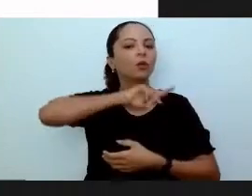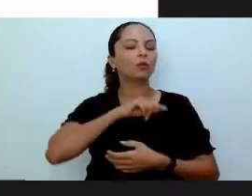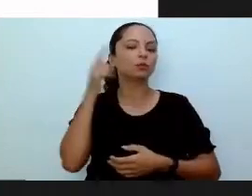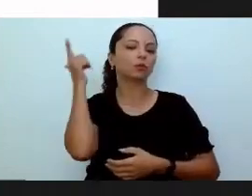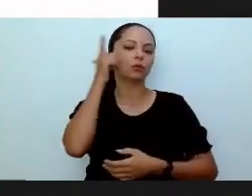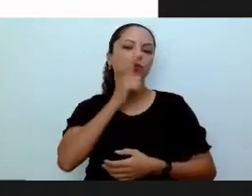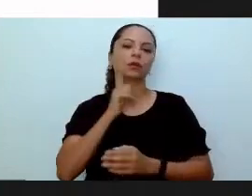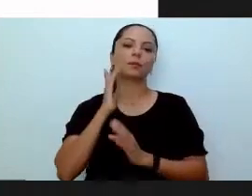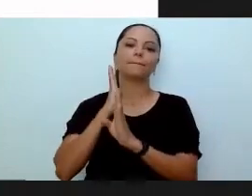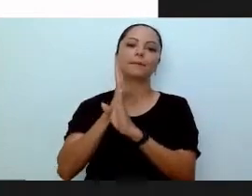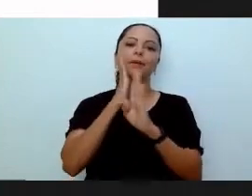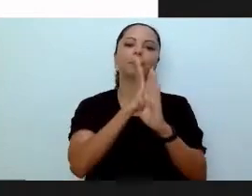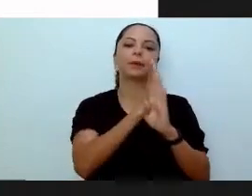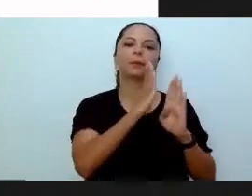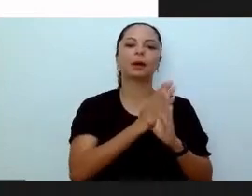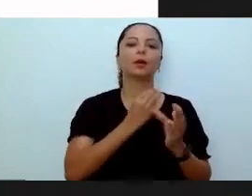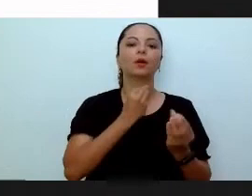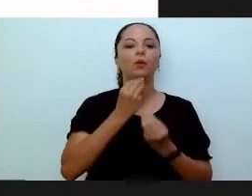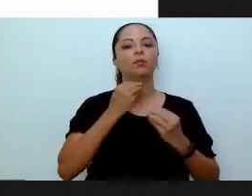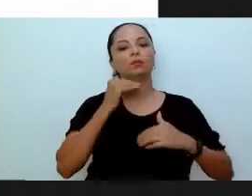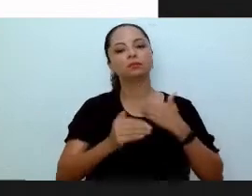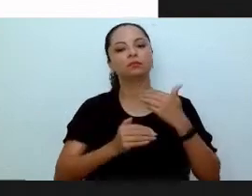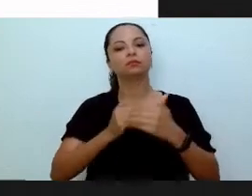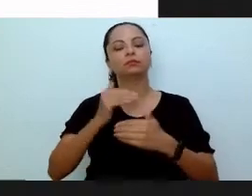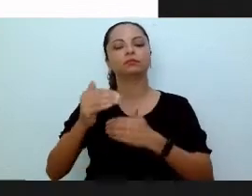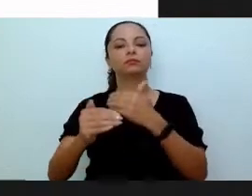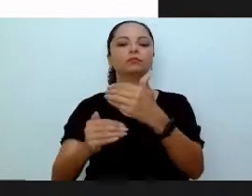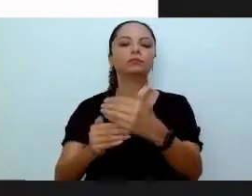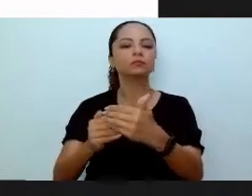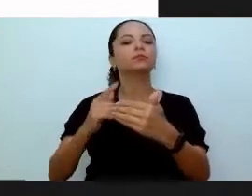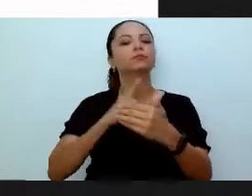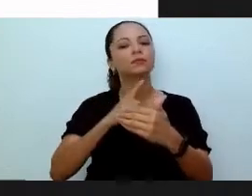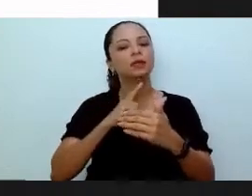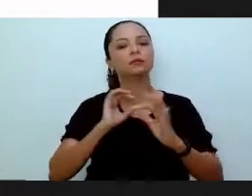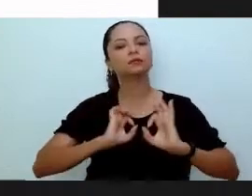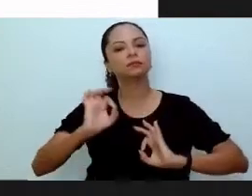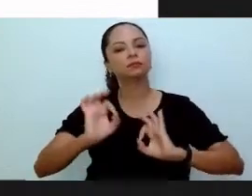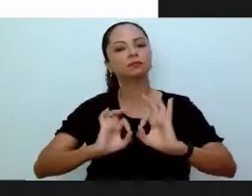os próximos passos de desenvolvimento do projeto.